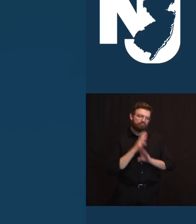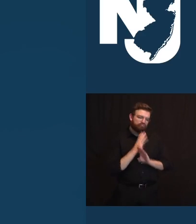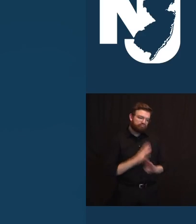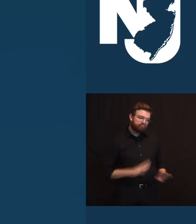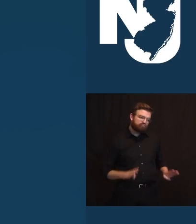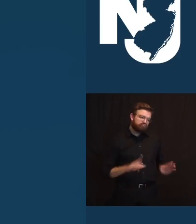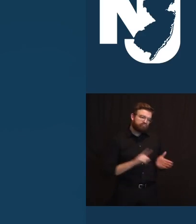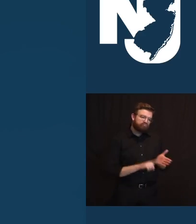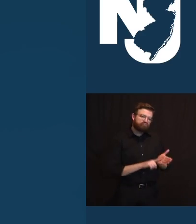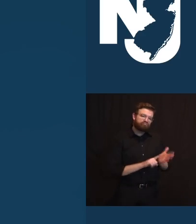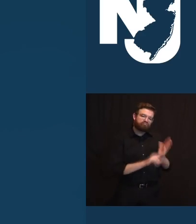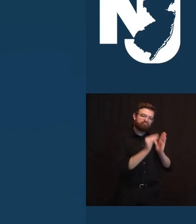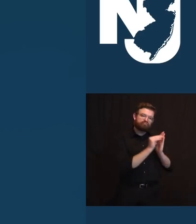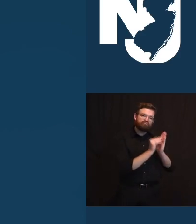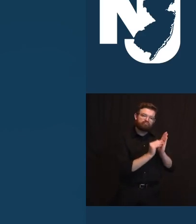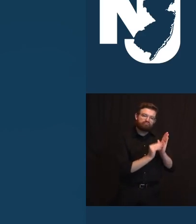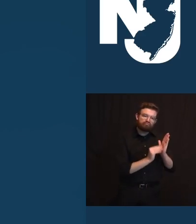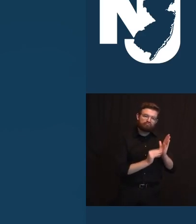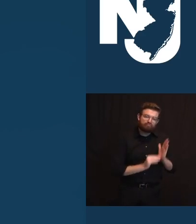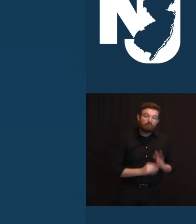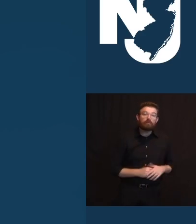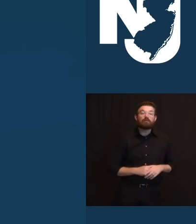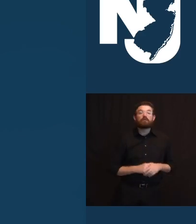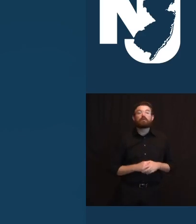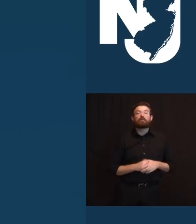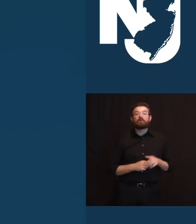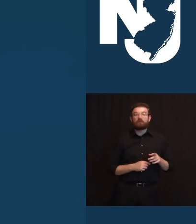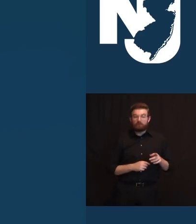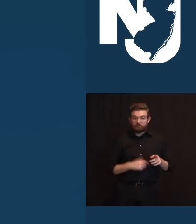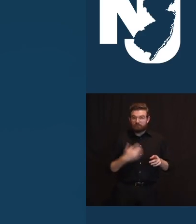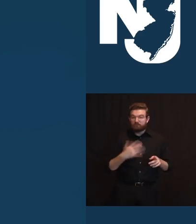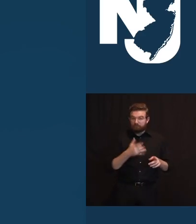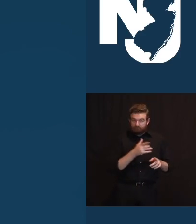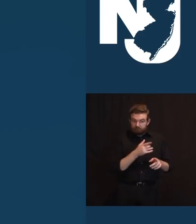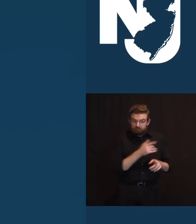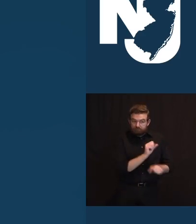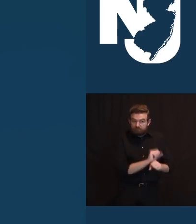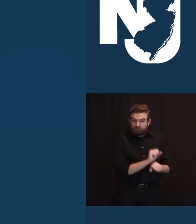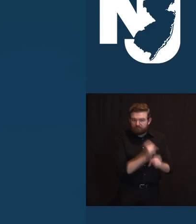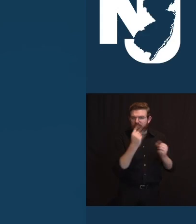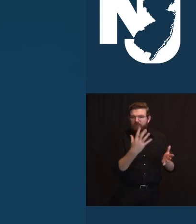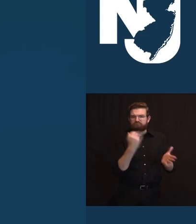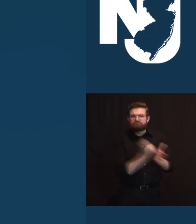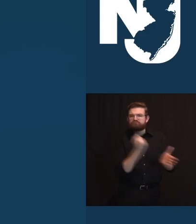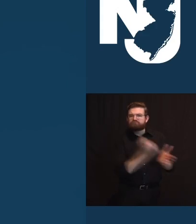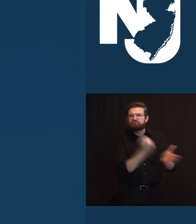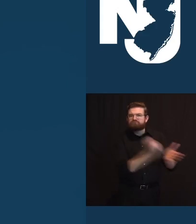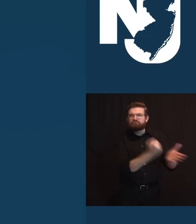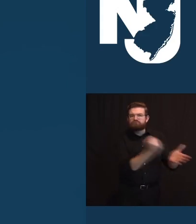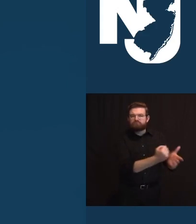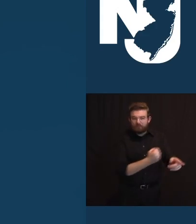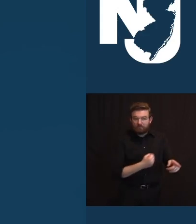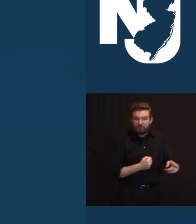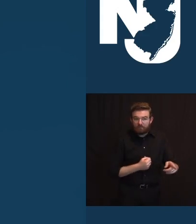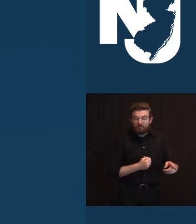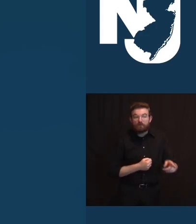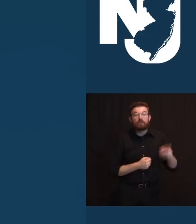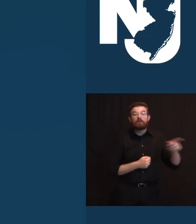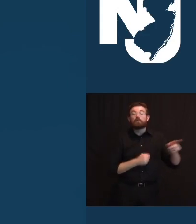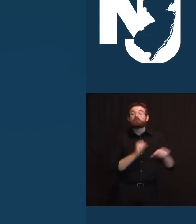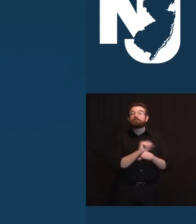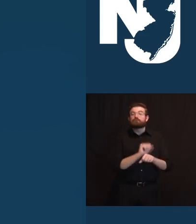patents for her discoveries, including for the chemical compound that is a key ingredient in a product millions use every